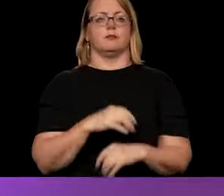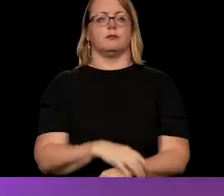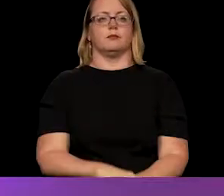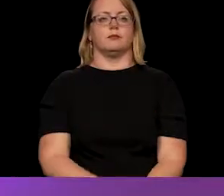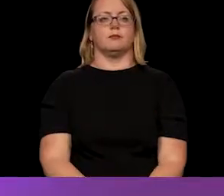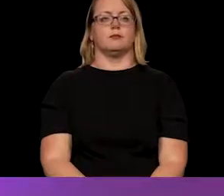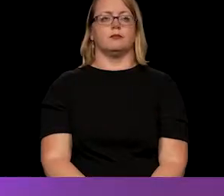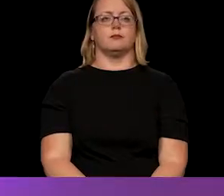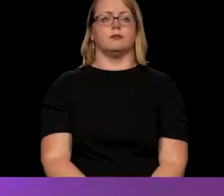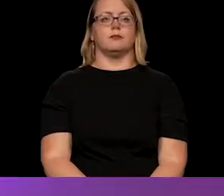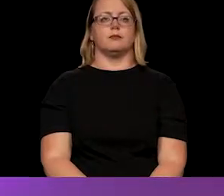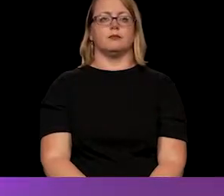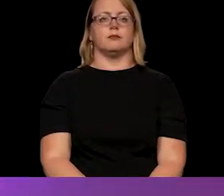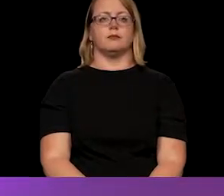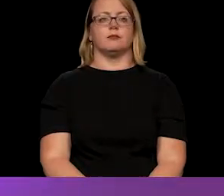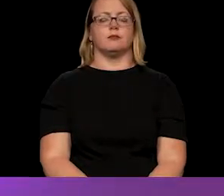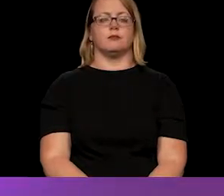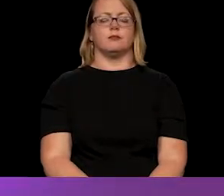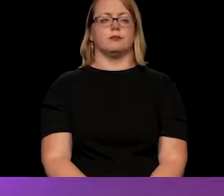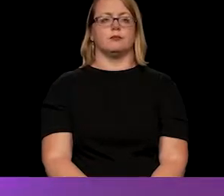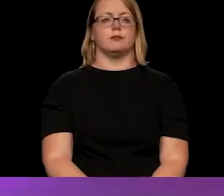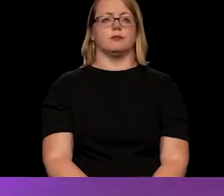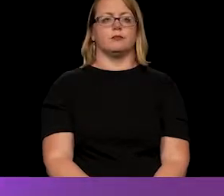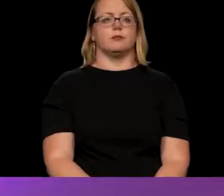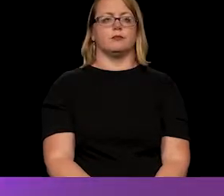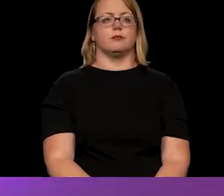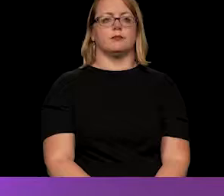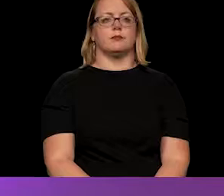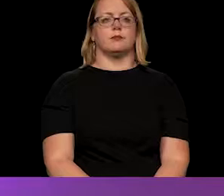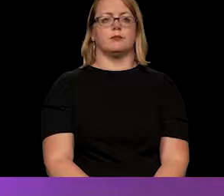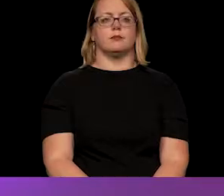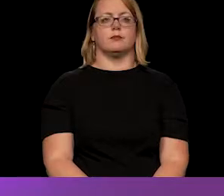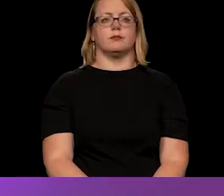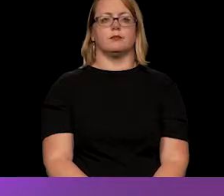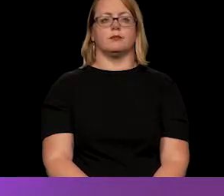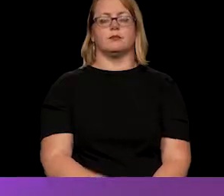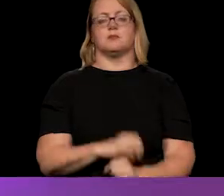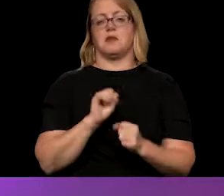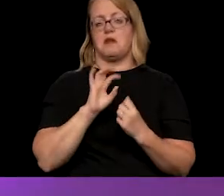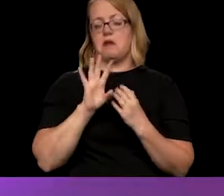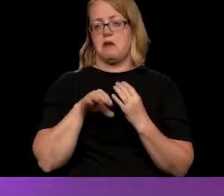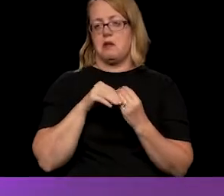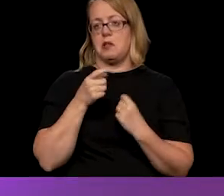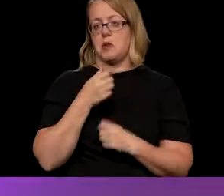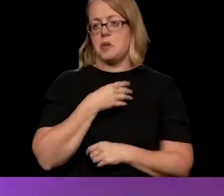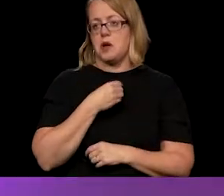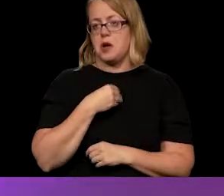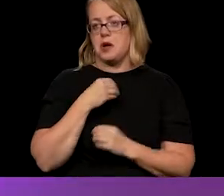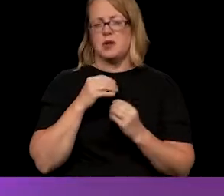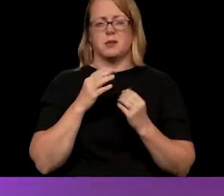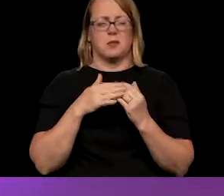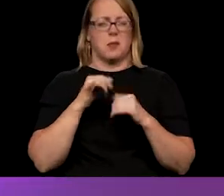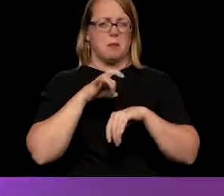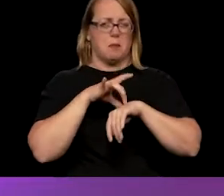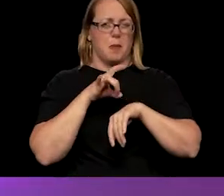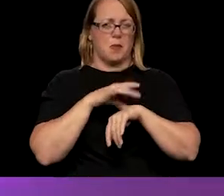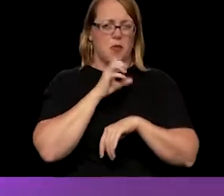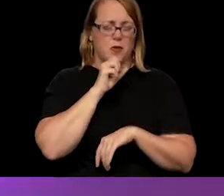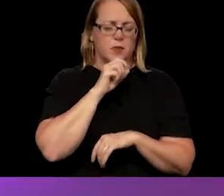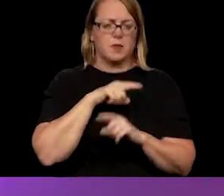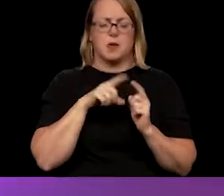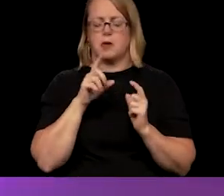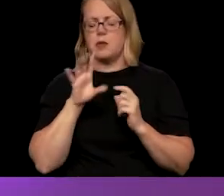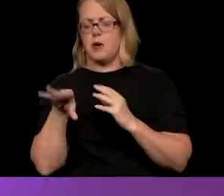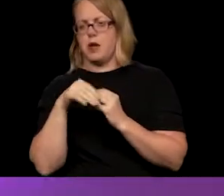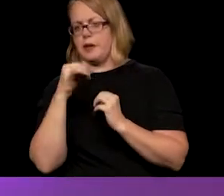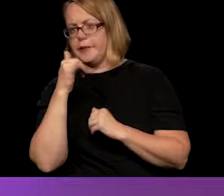want a nice pumpkin orange. So I put together a chunk of